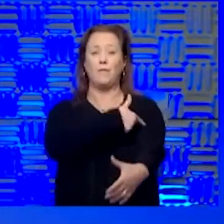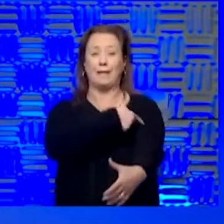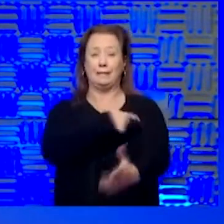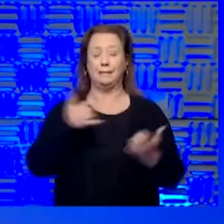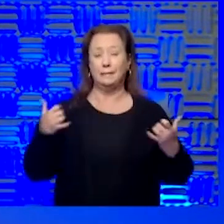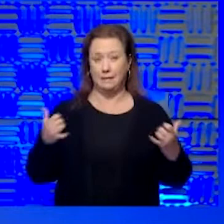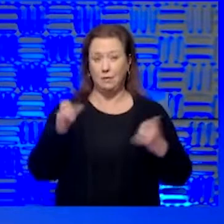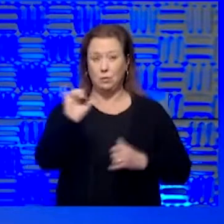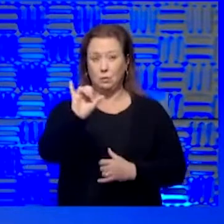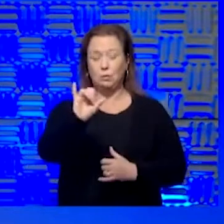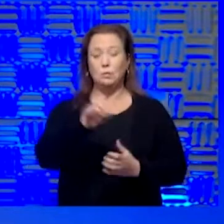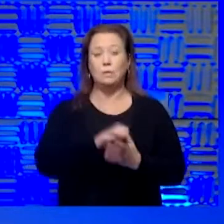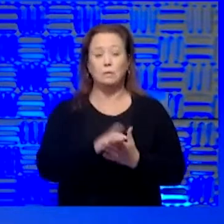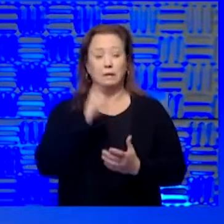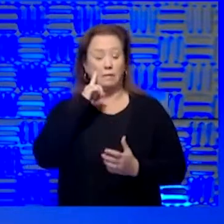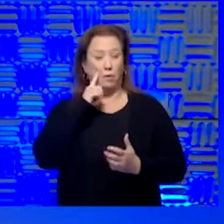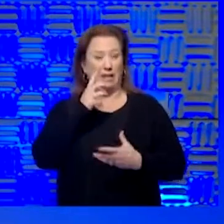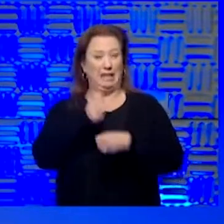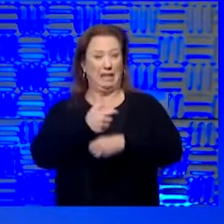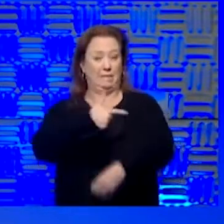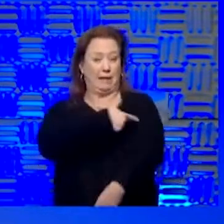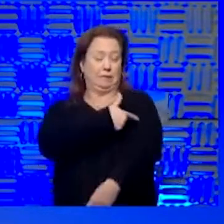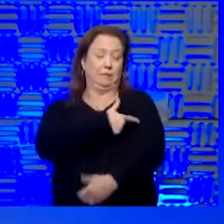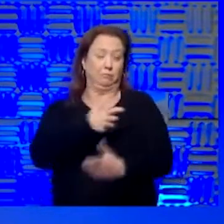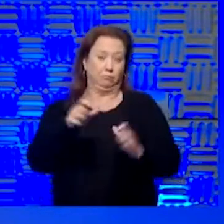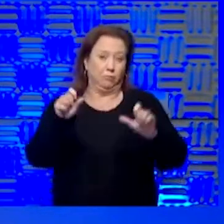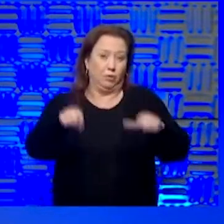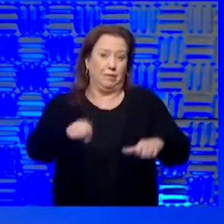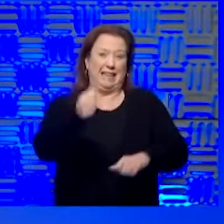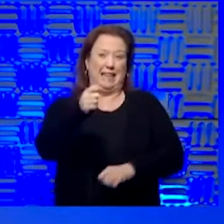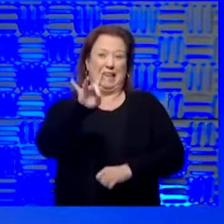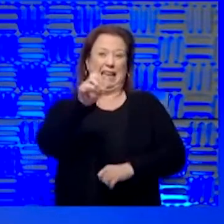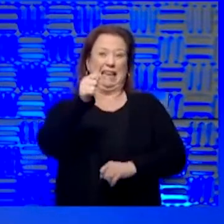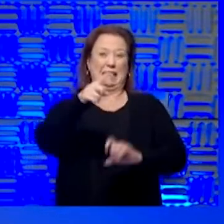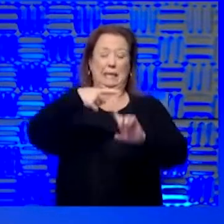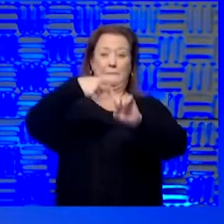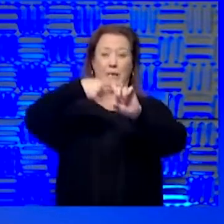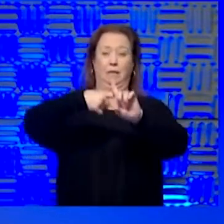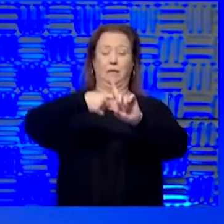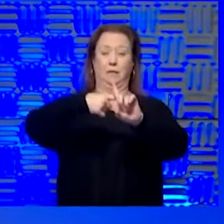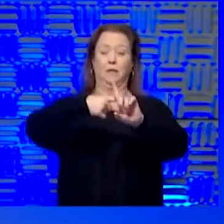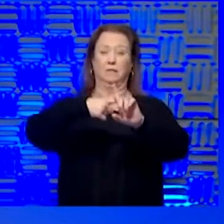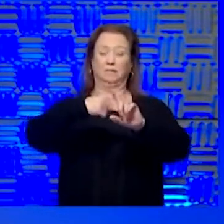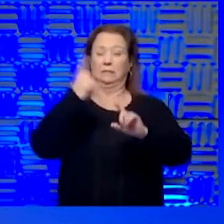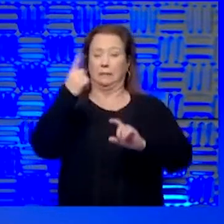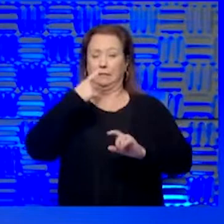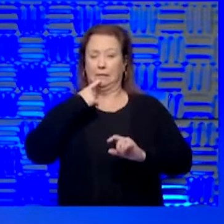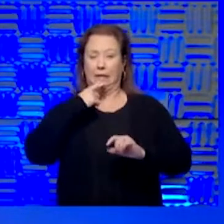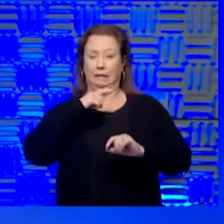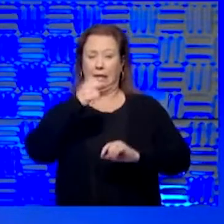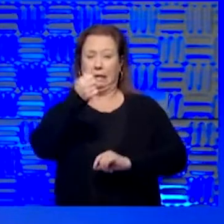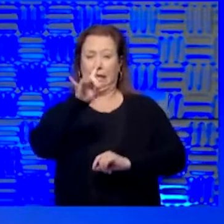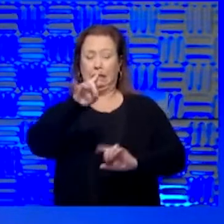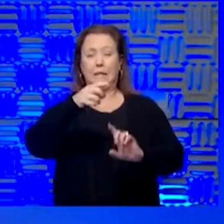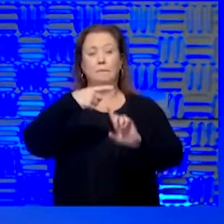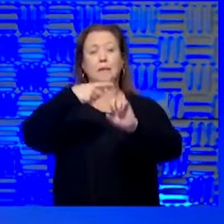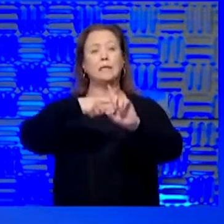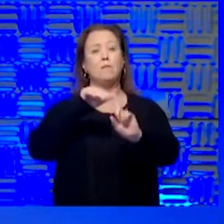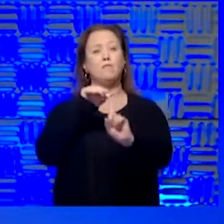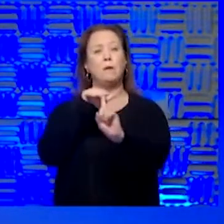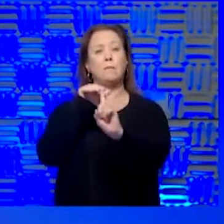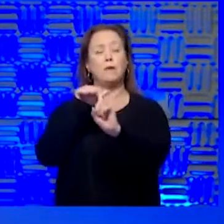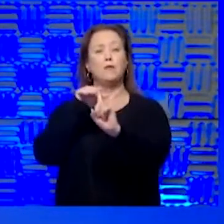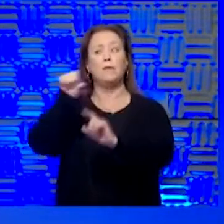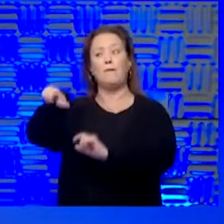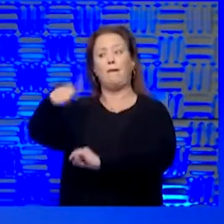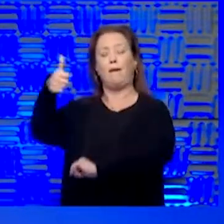on. You know, if we get a vaccine, it could be 18 months, that was floated out there. But I have to remind you that even for